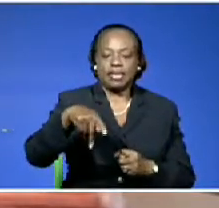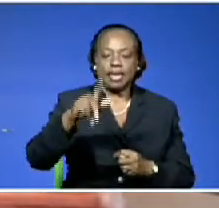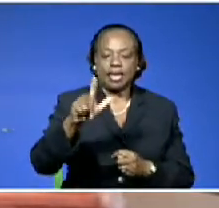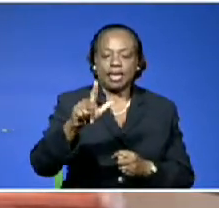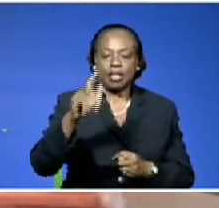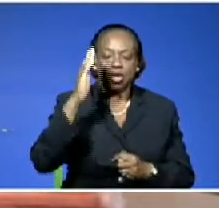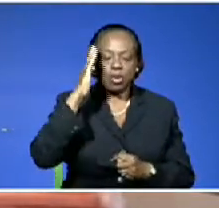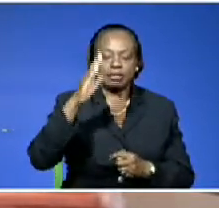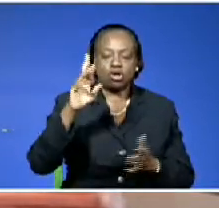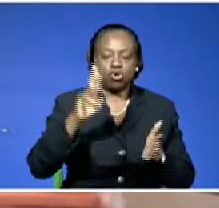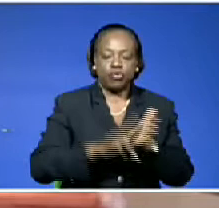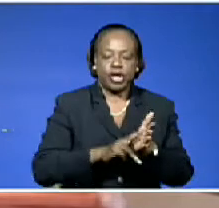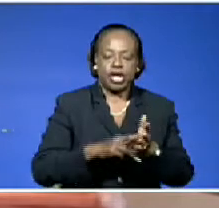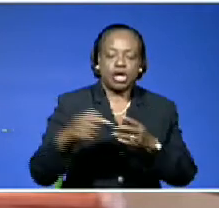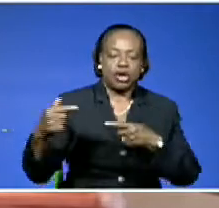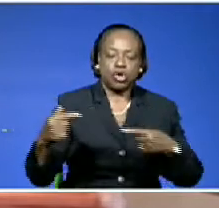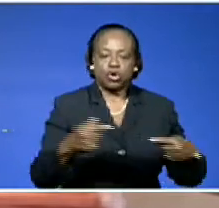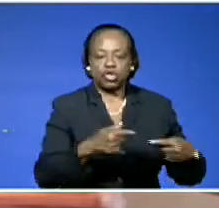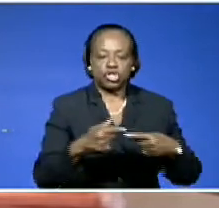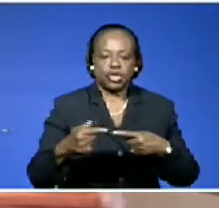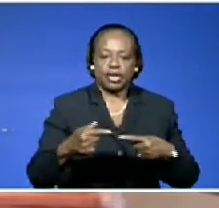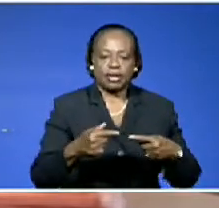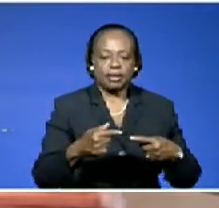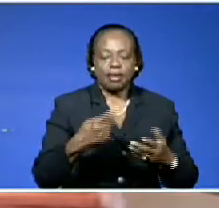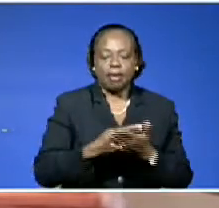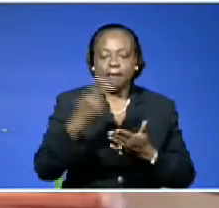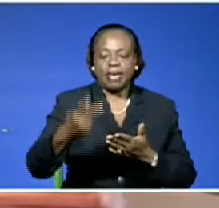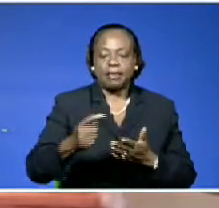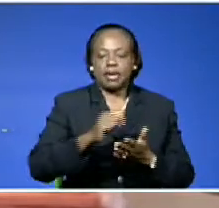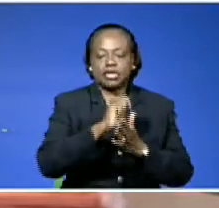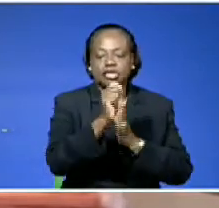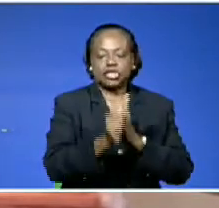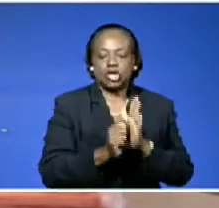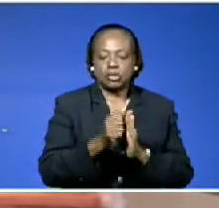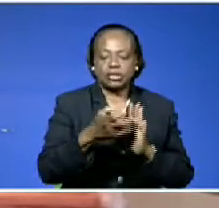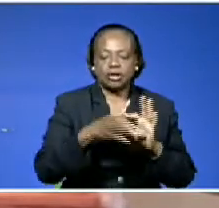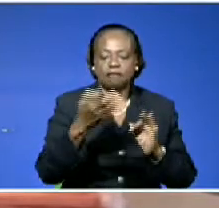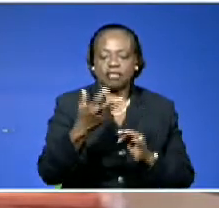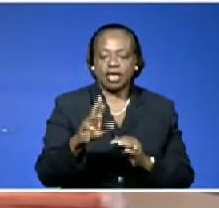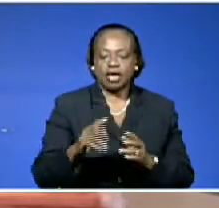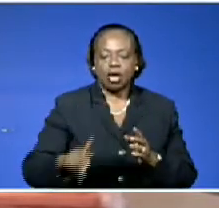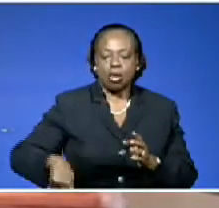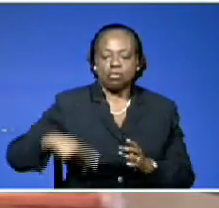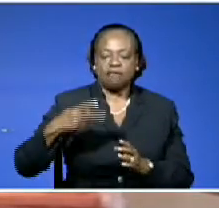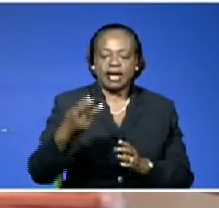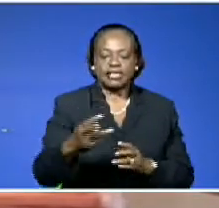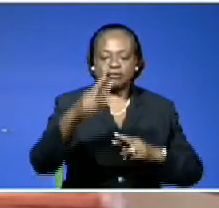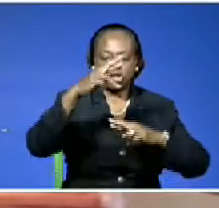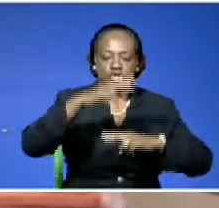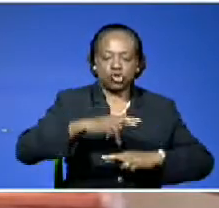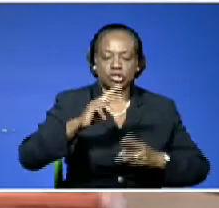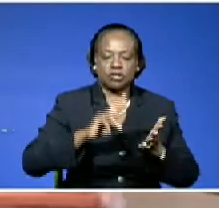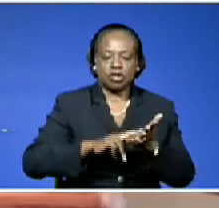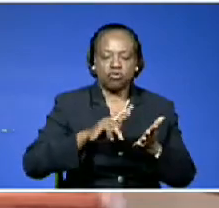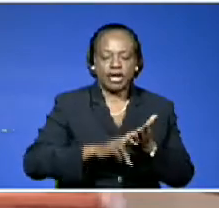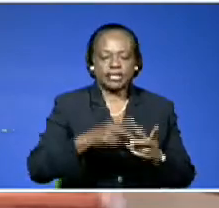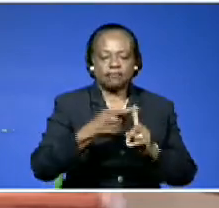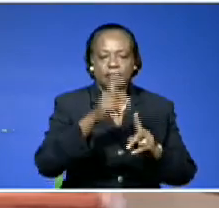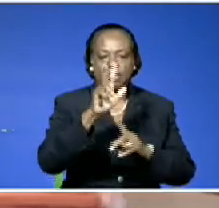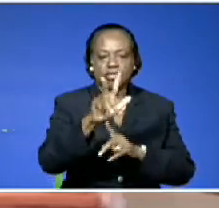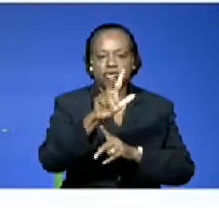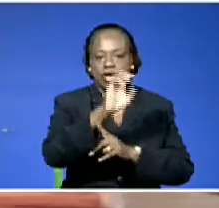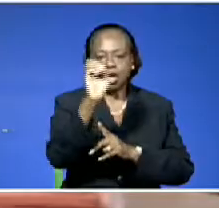renegotiate payment terms with their providers. And they've reduced the rates that they were paying them from 3%